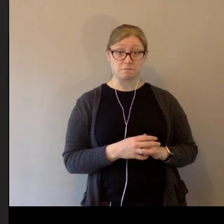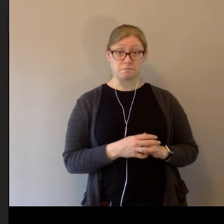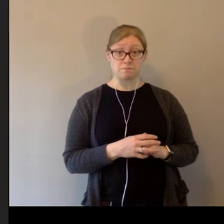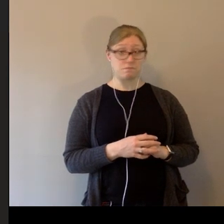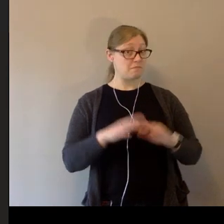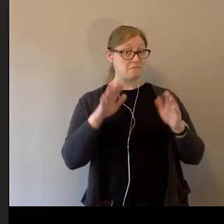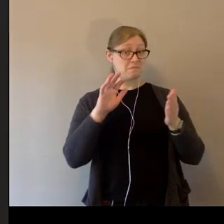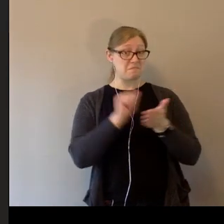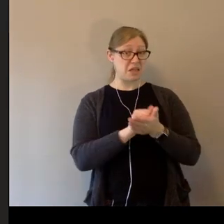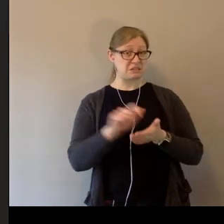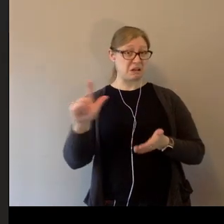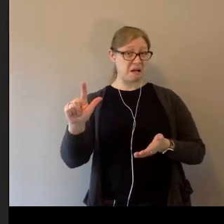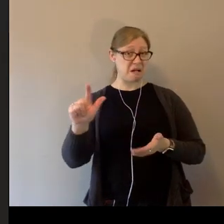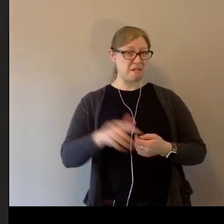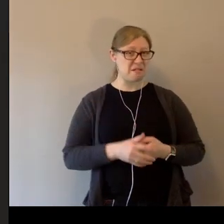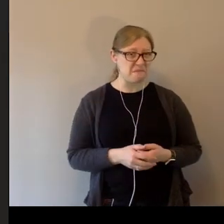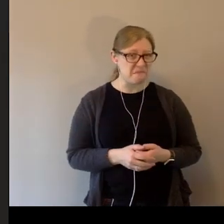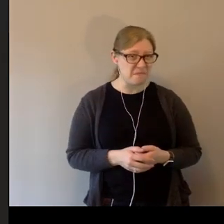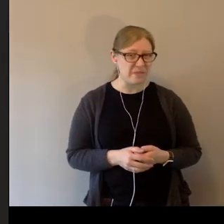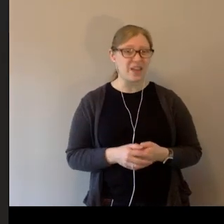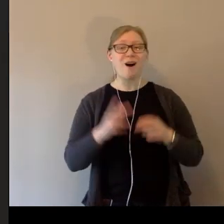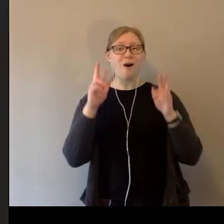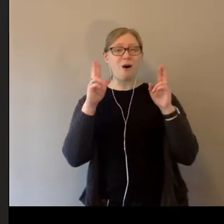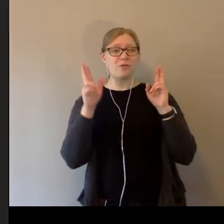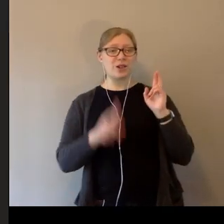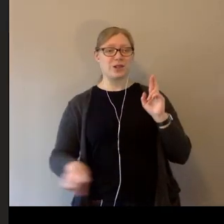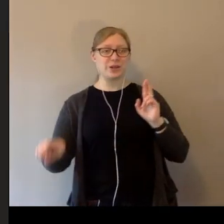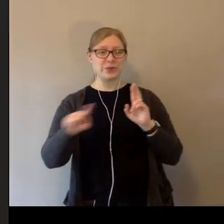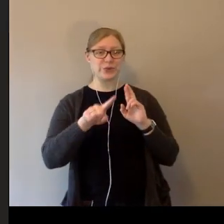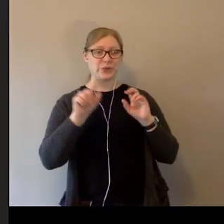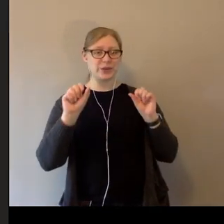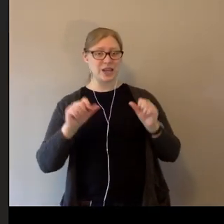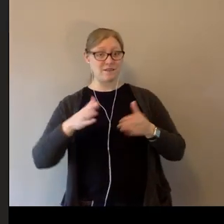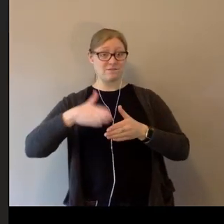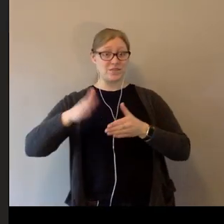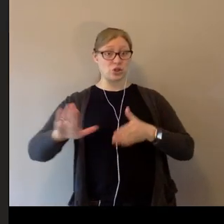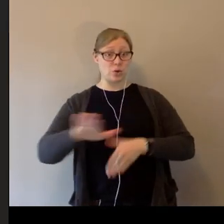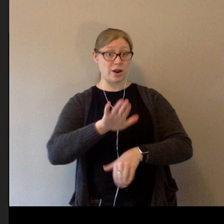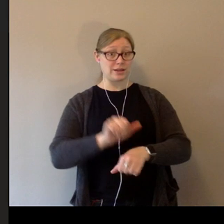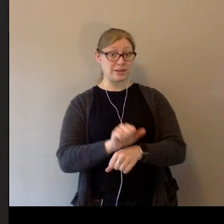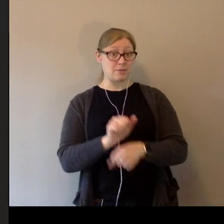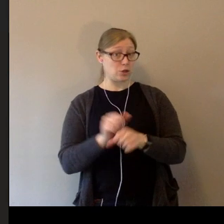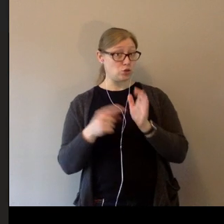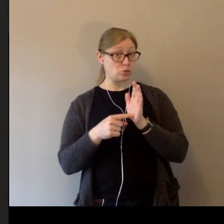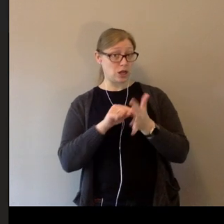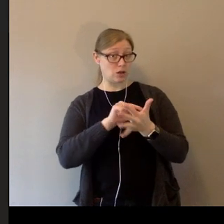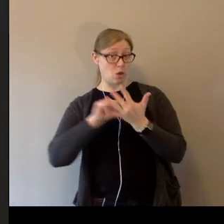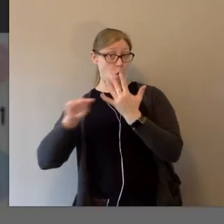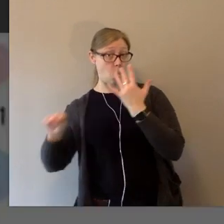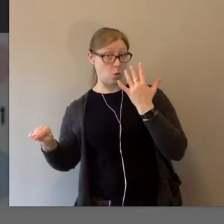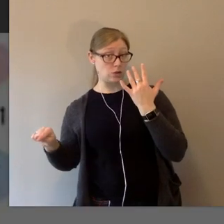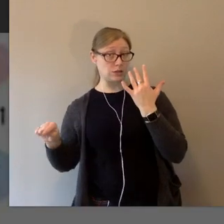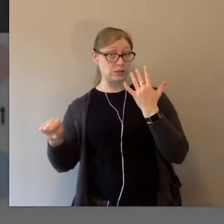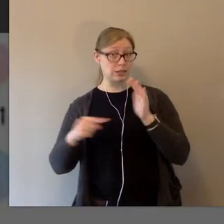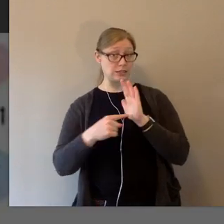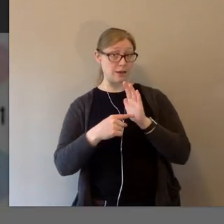That's it. So hopefully you can complete your assignment using those as examples.